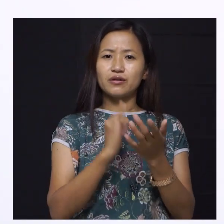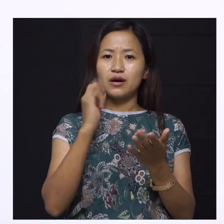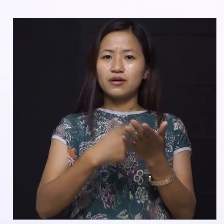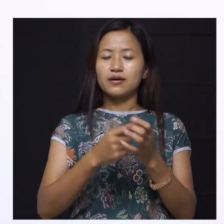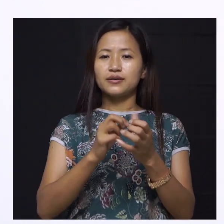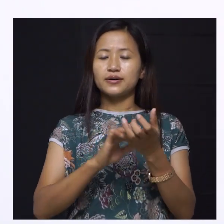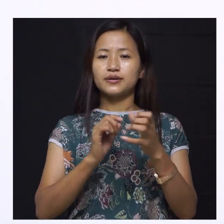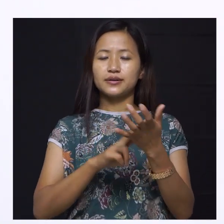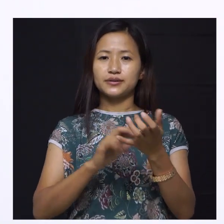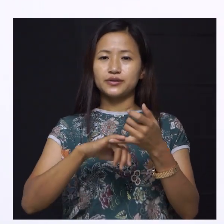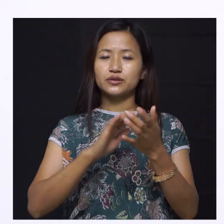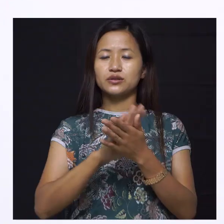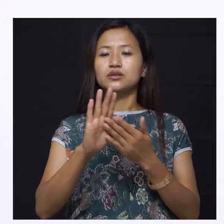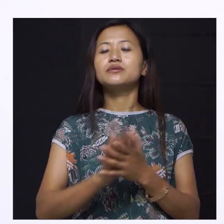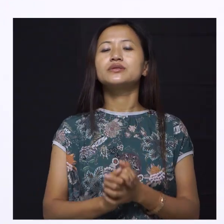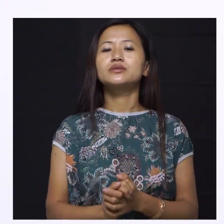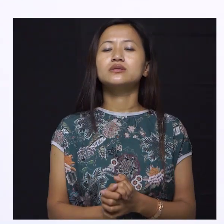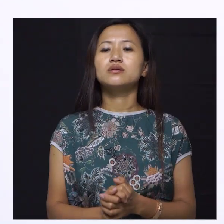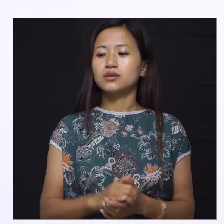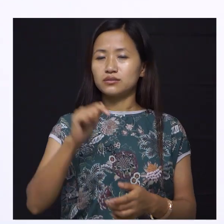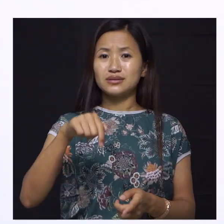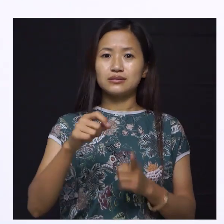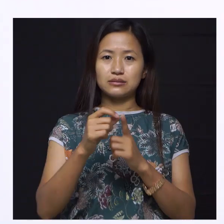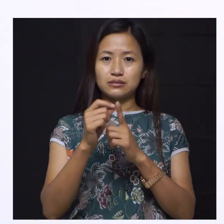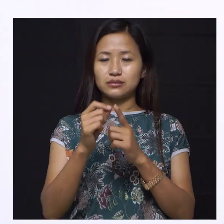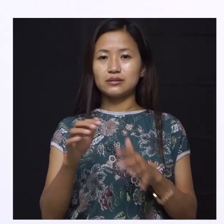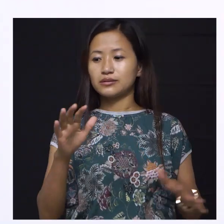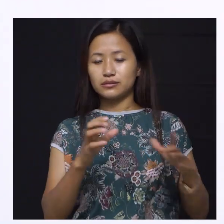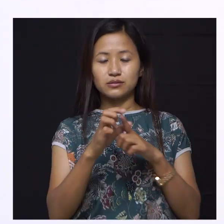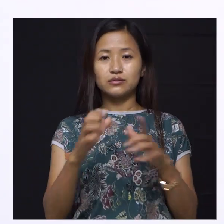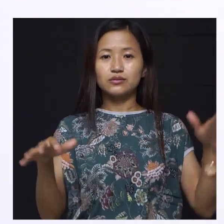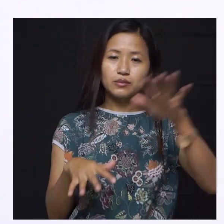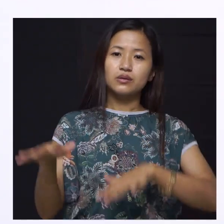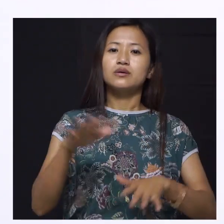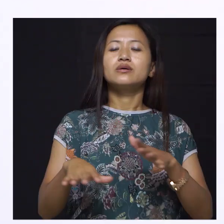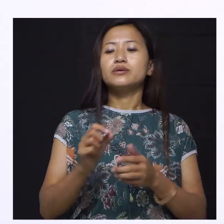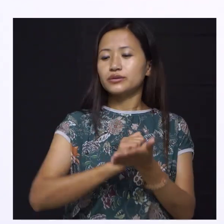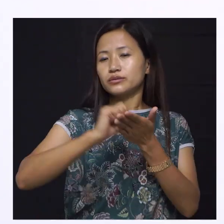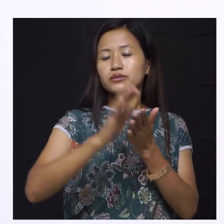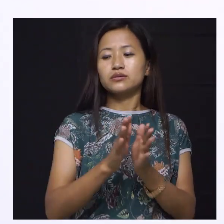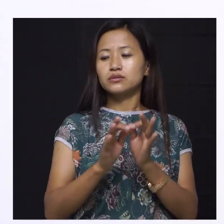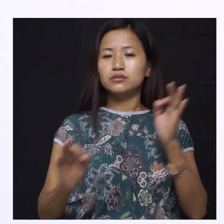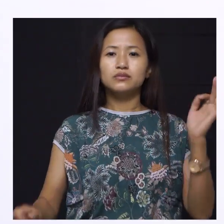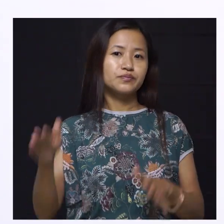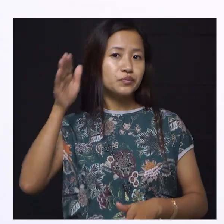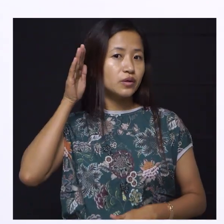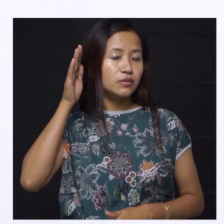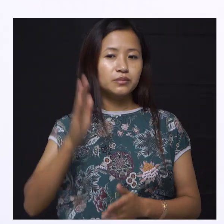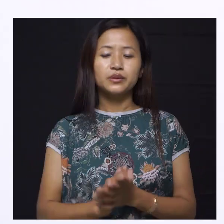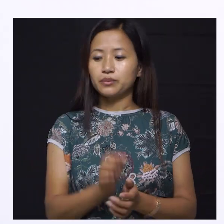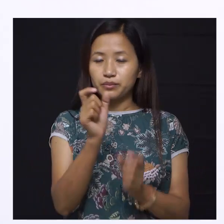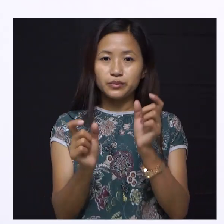written. And it says that this drama was written from a story that he heard from the Irish